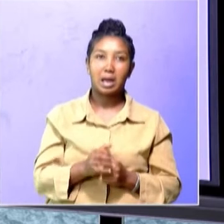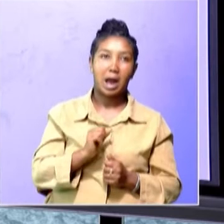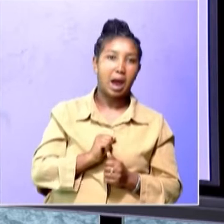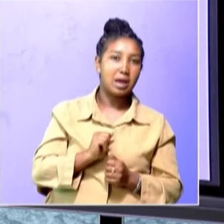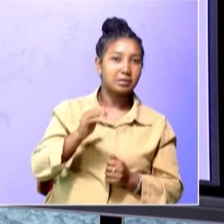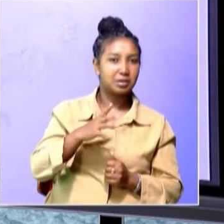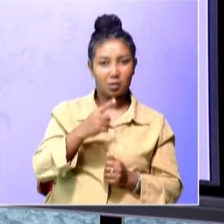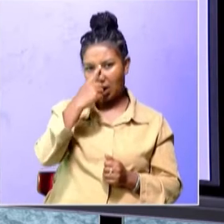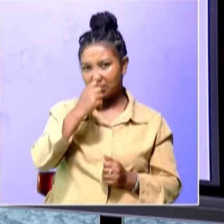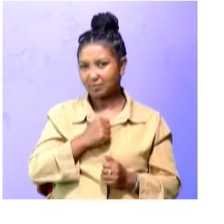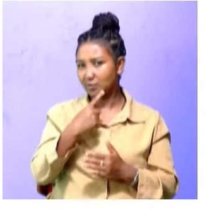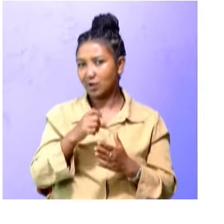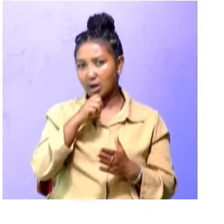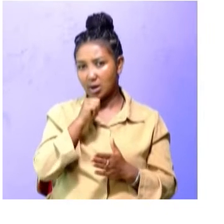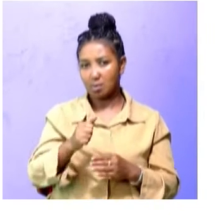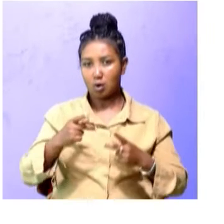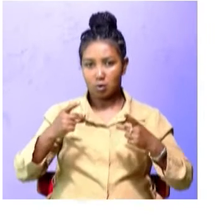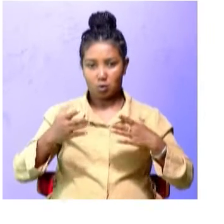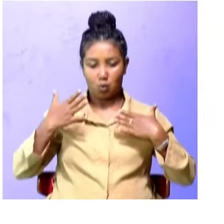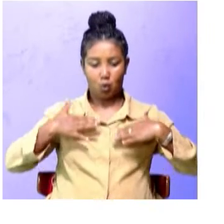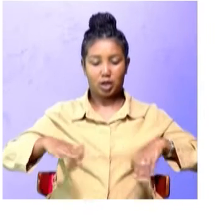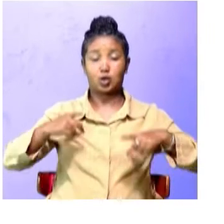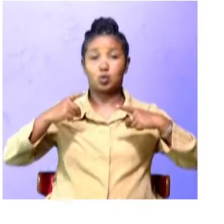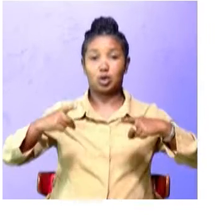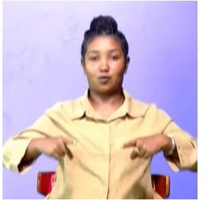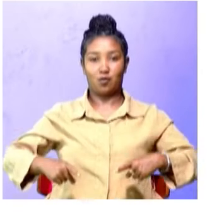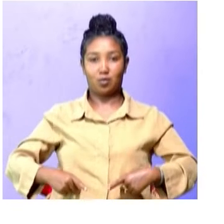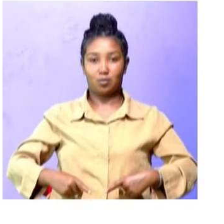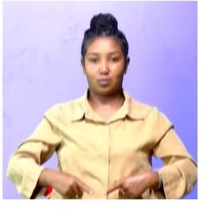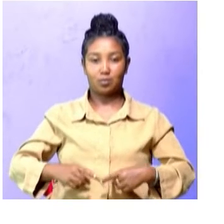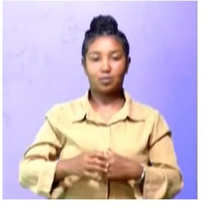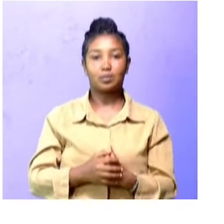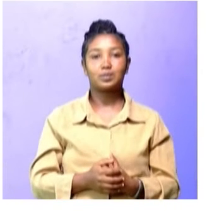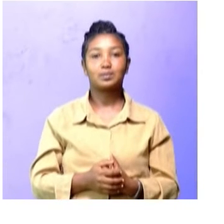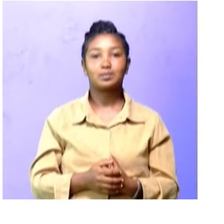or I believe. You can say what? Wearing a uniform